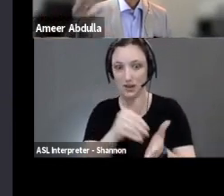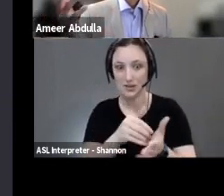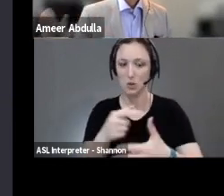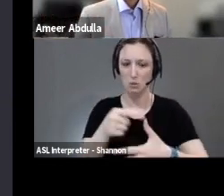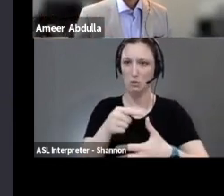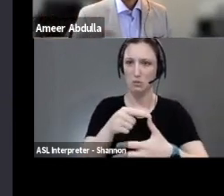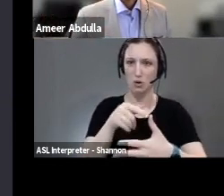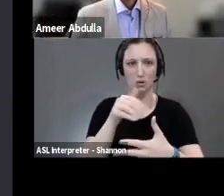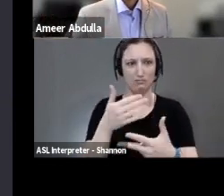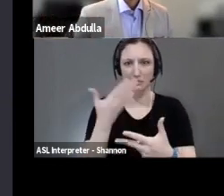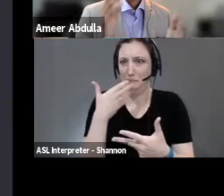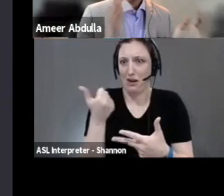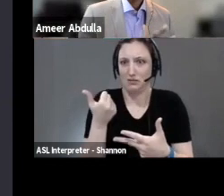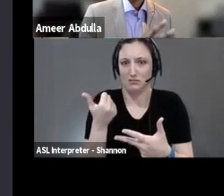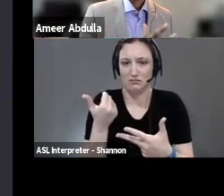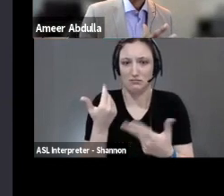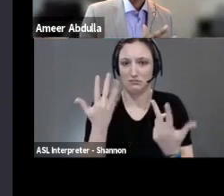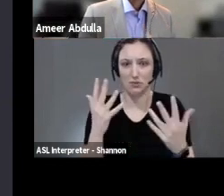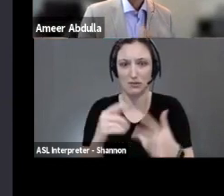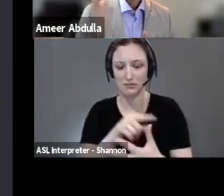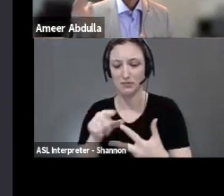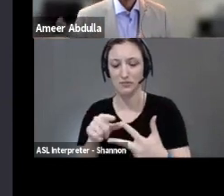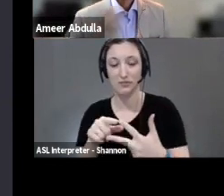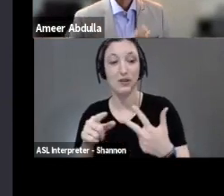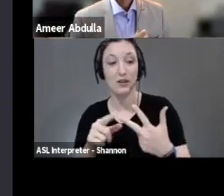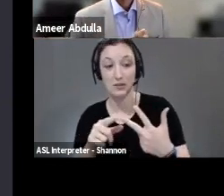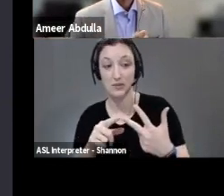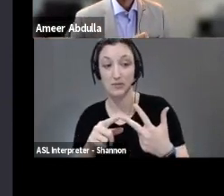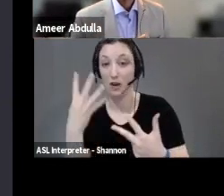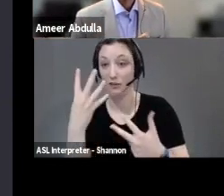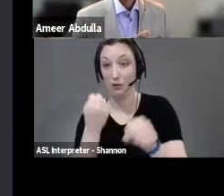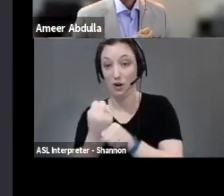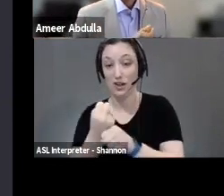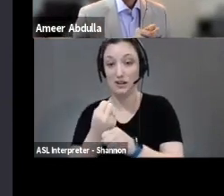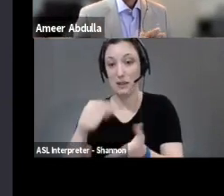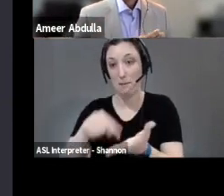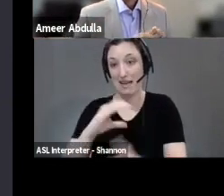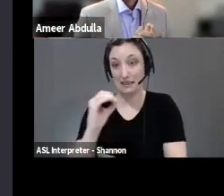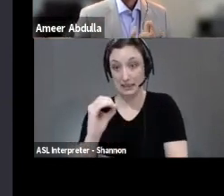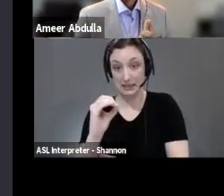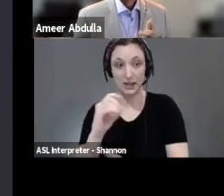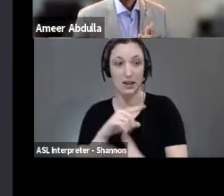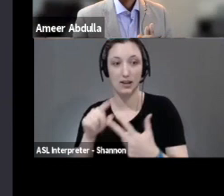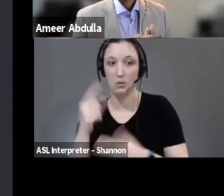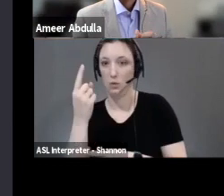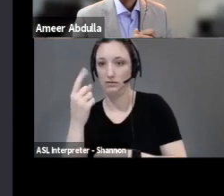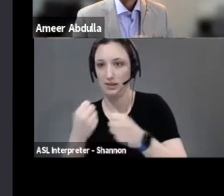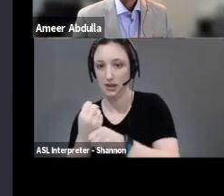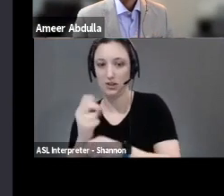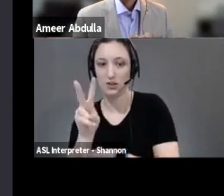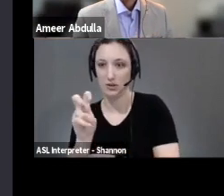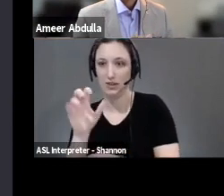two. Option three, again, $0 salary 4 years and 1 year at $200,000. Your after-tax take in option three would